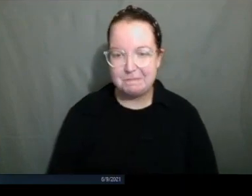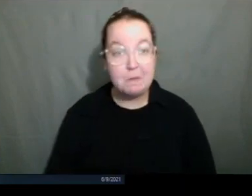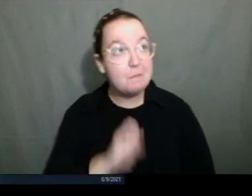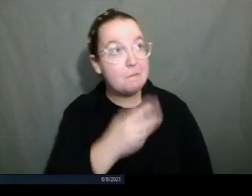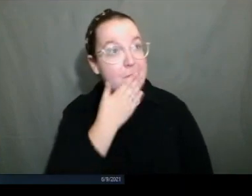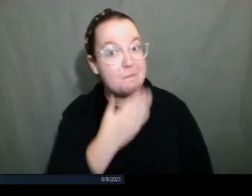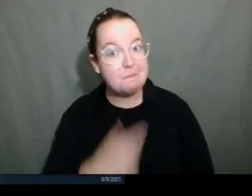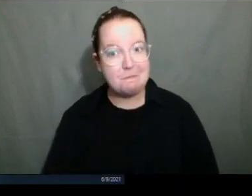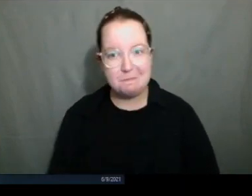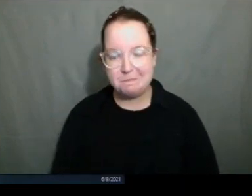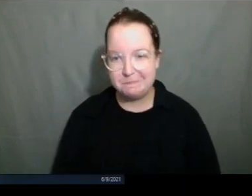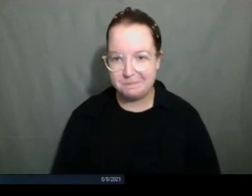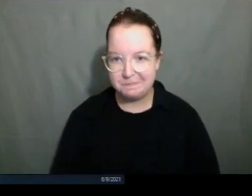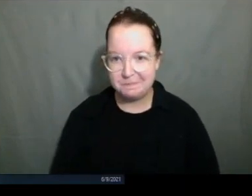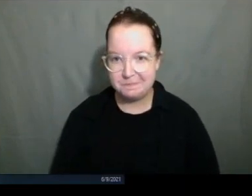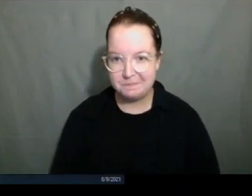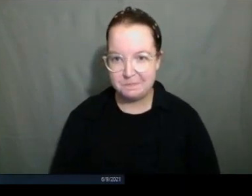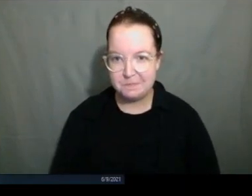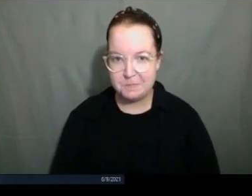thank you. Yep.